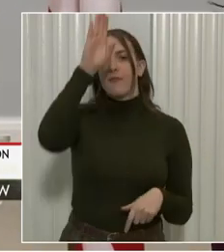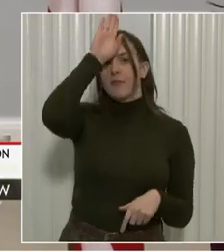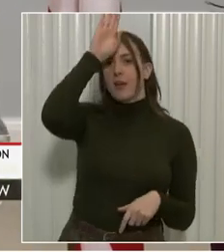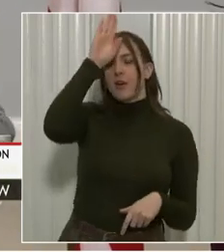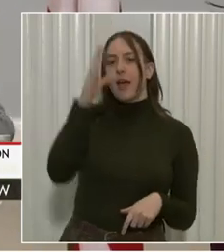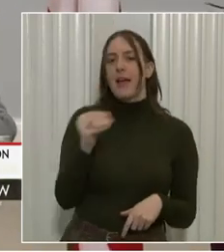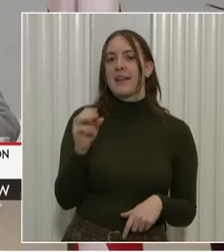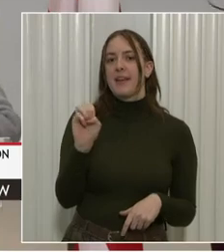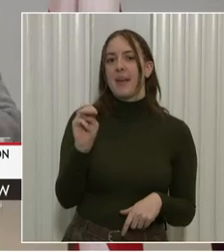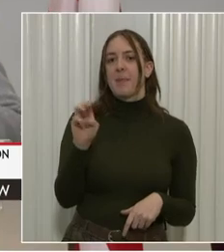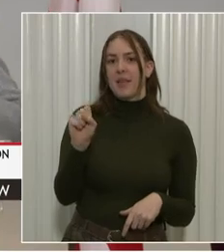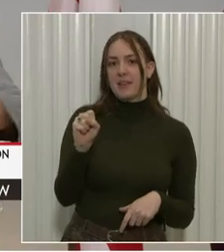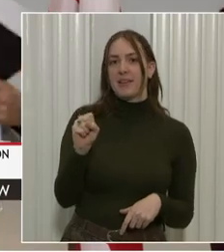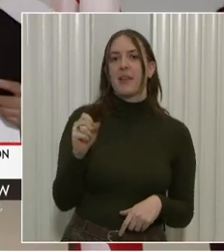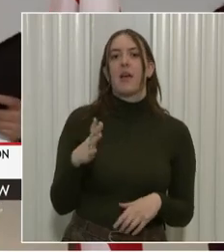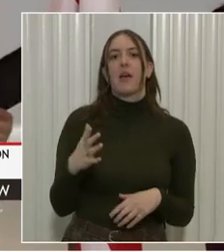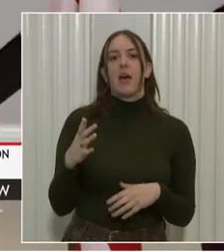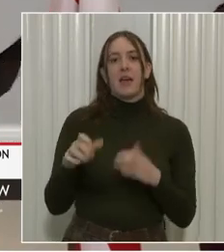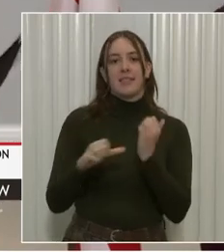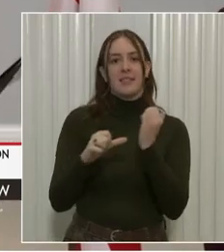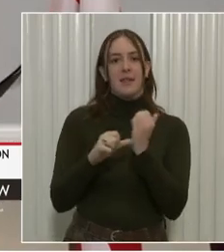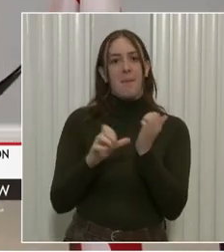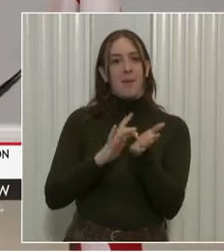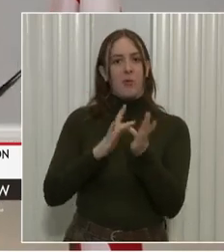Wittberg, to tell us more.